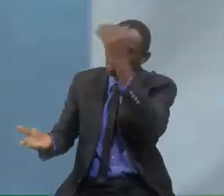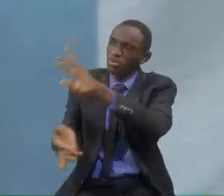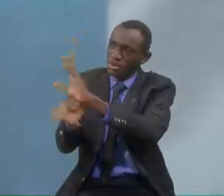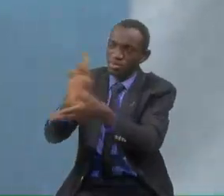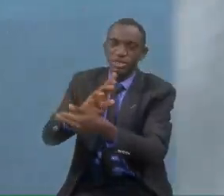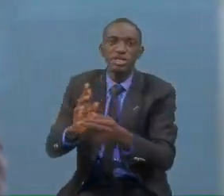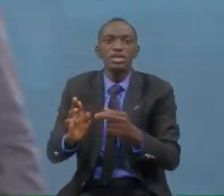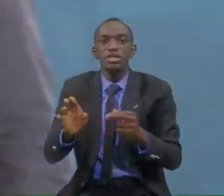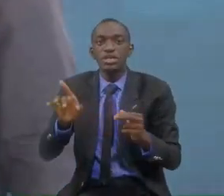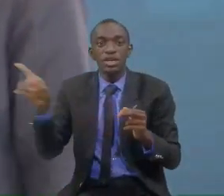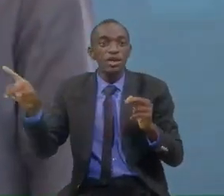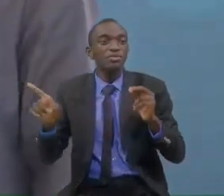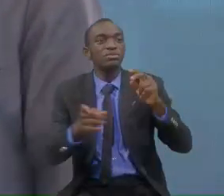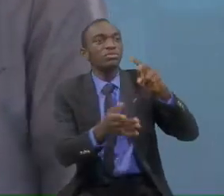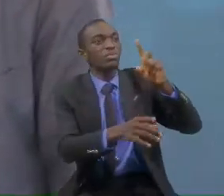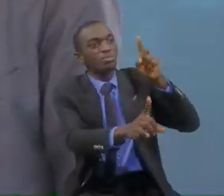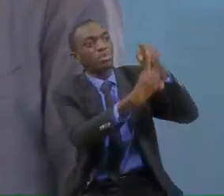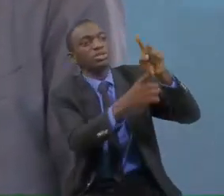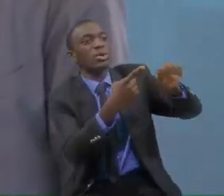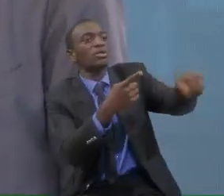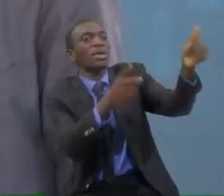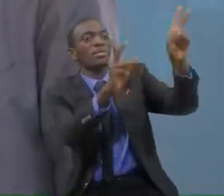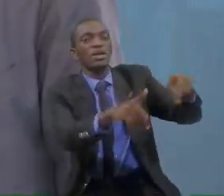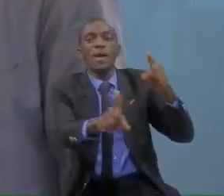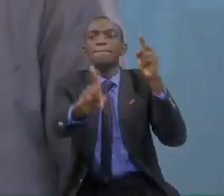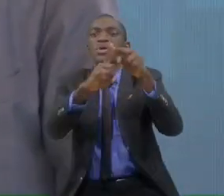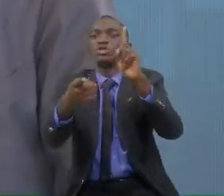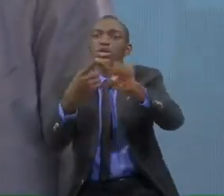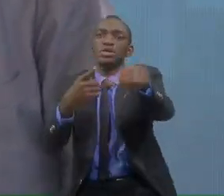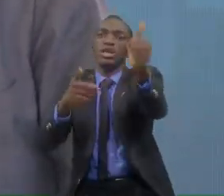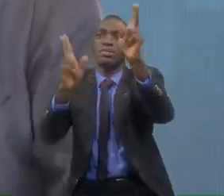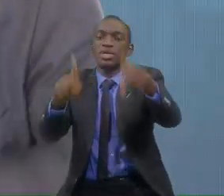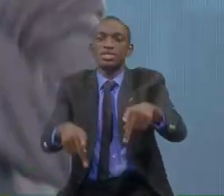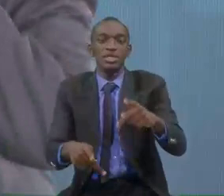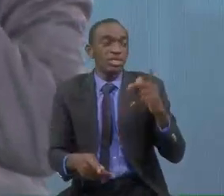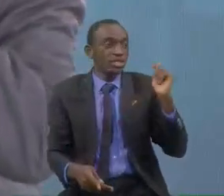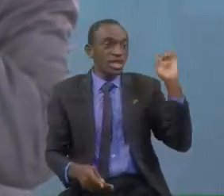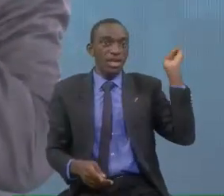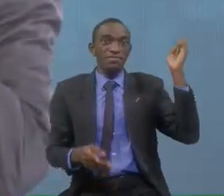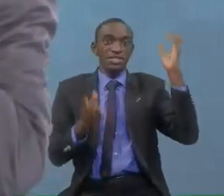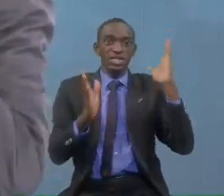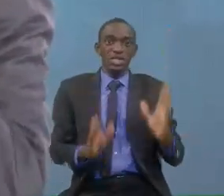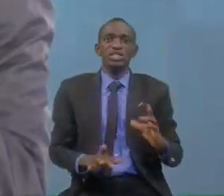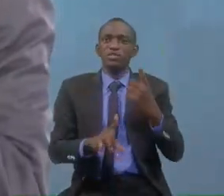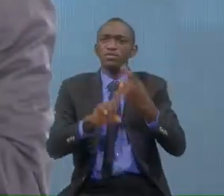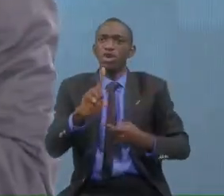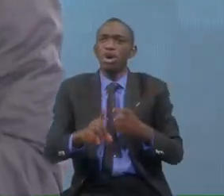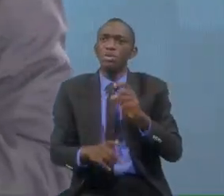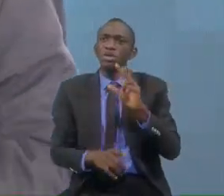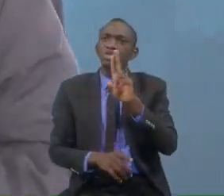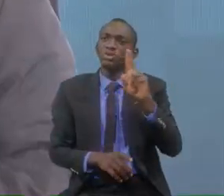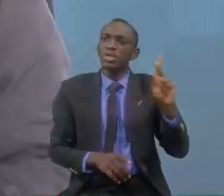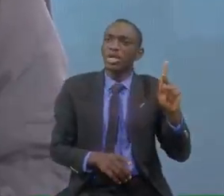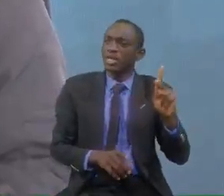Pointed to another one. The evangelist from the UK. He was looking, was